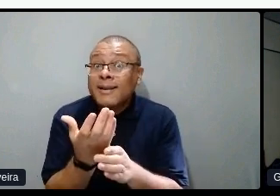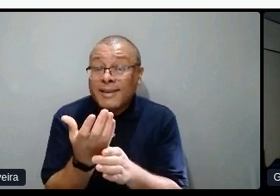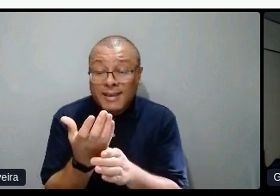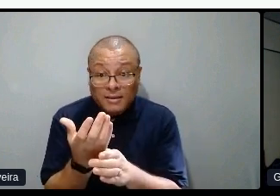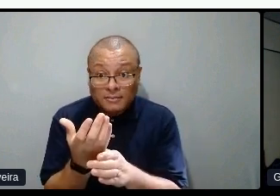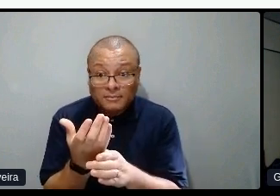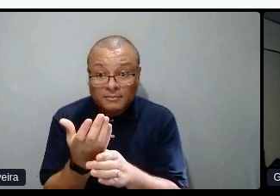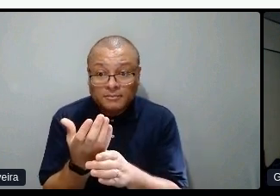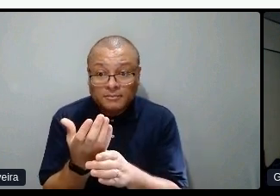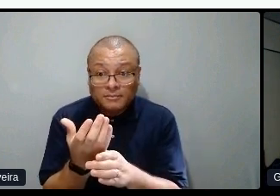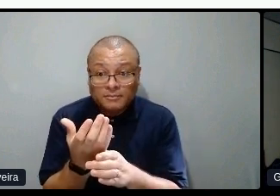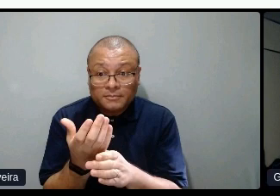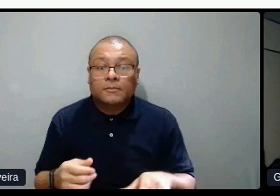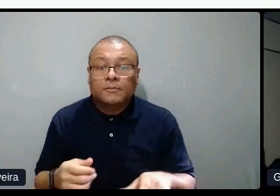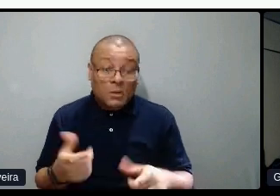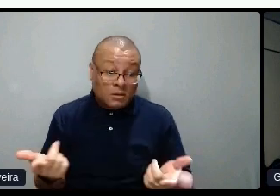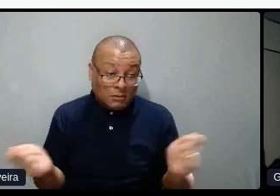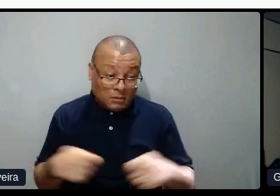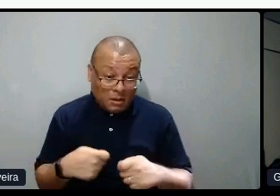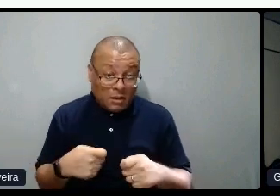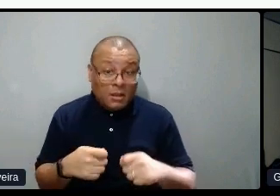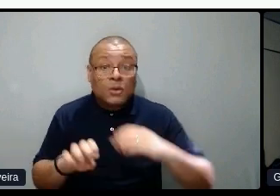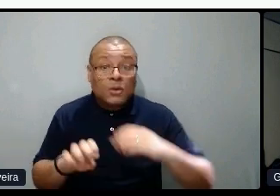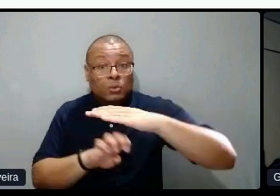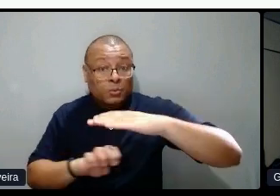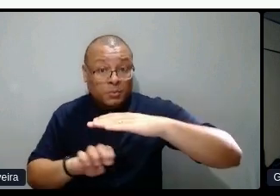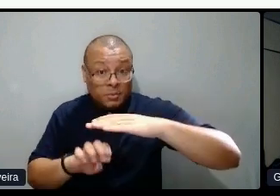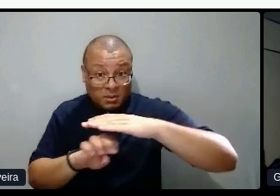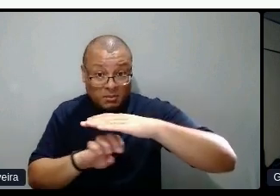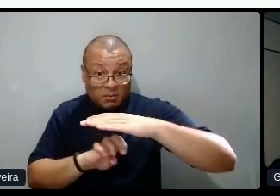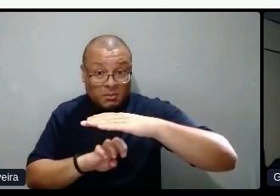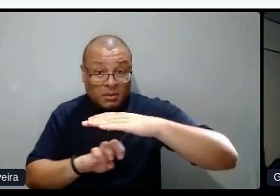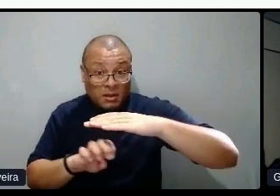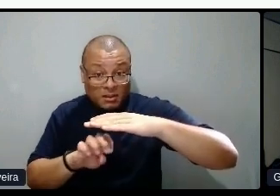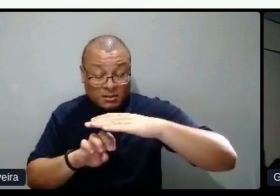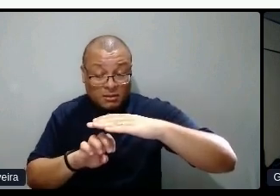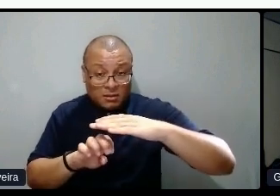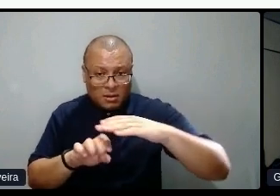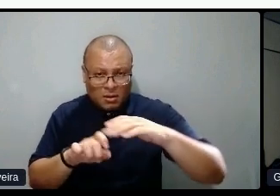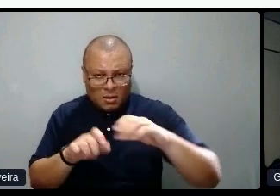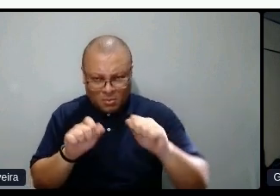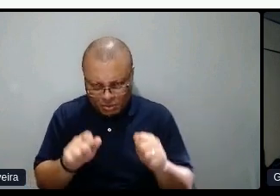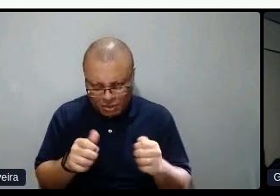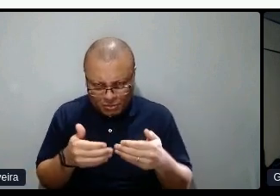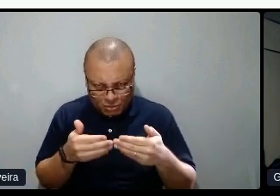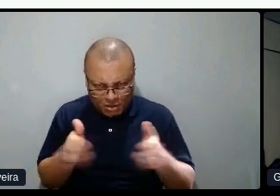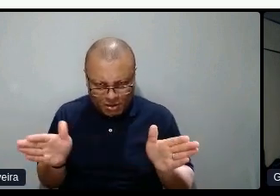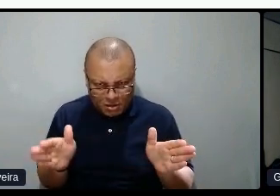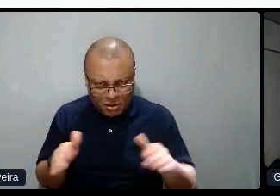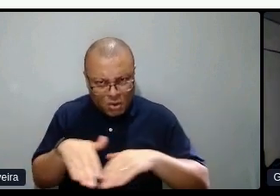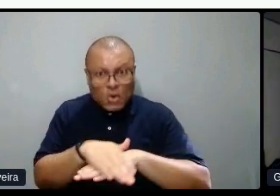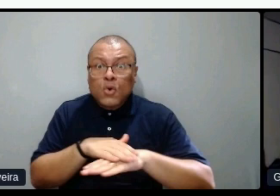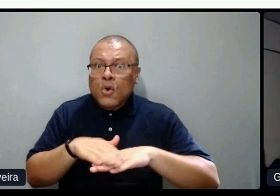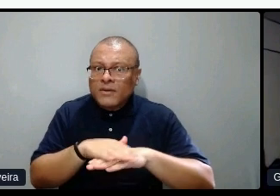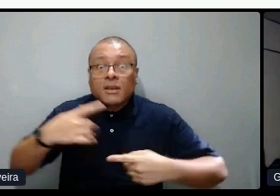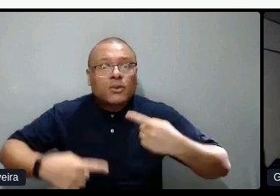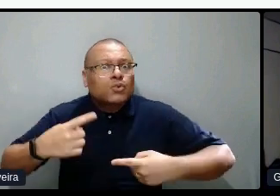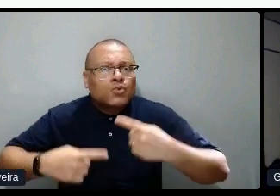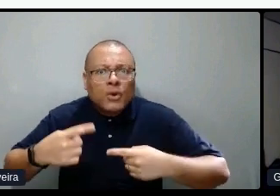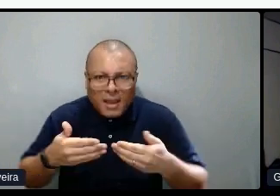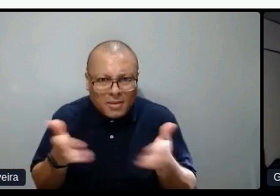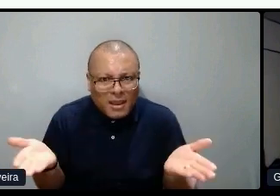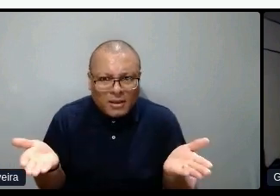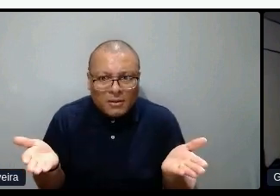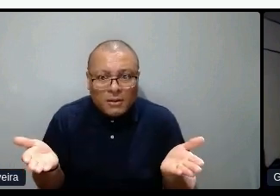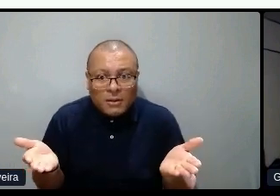huge, large willingness to help? Can we have open conversations? Can we discuss things, or are conversations shut